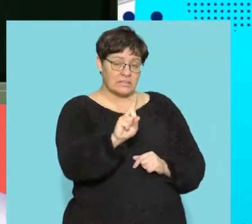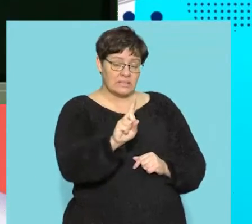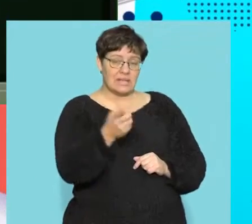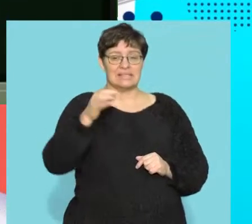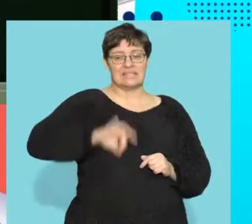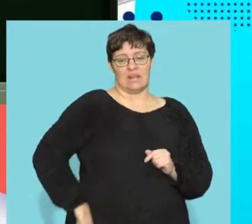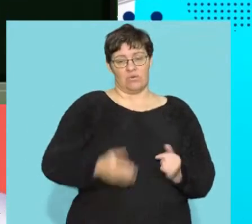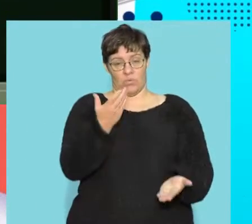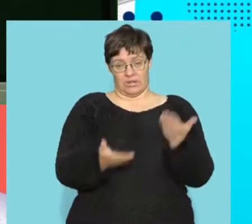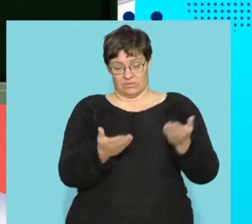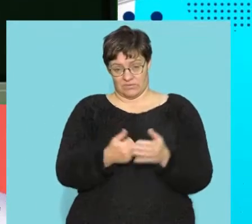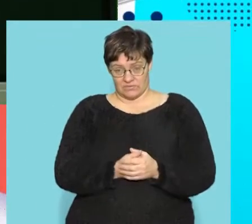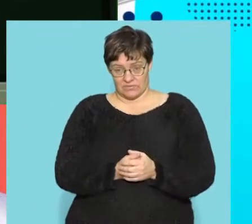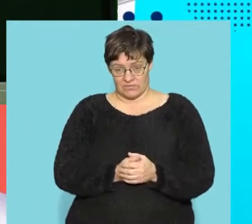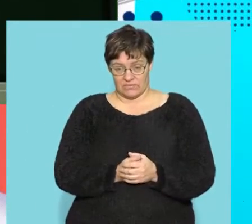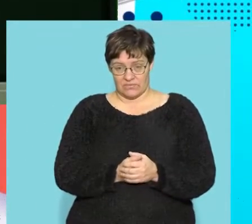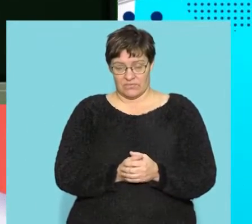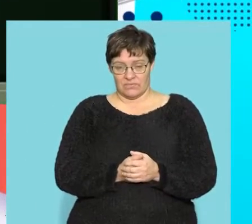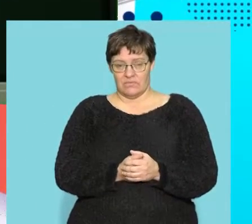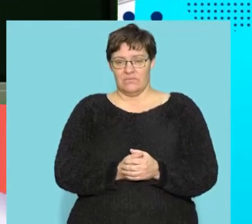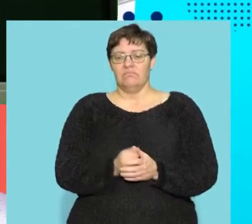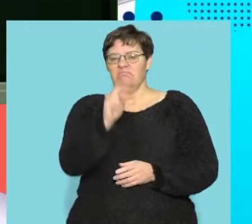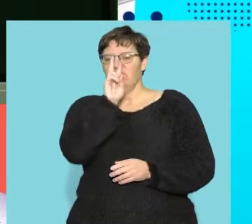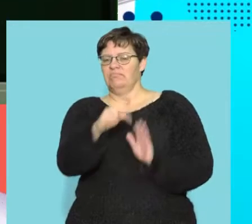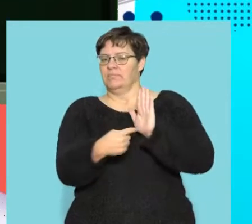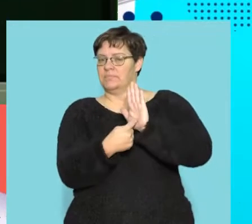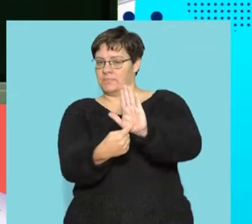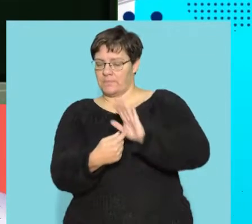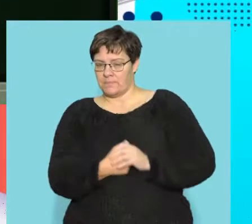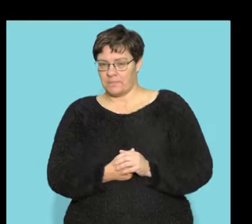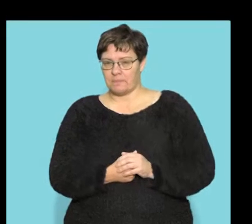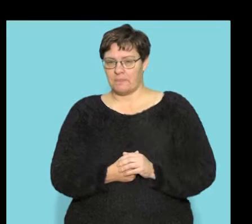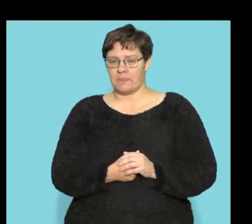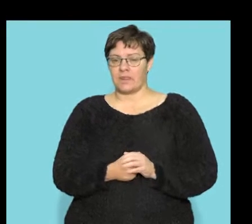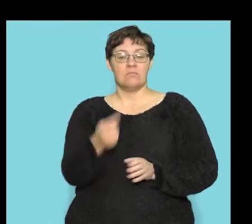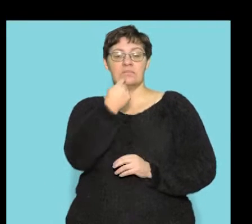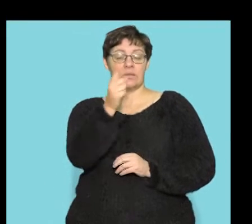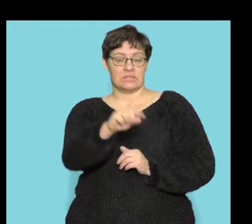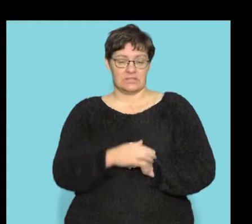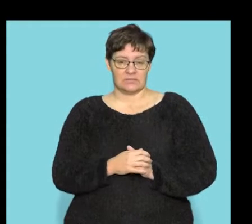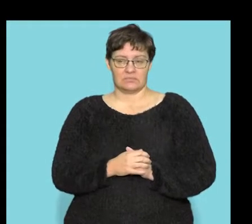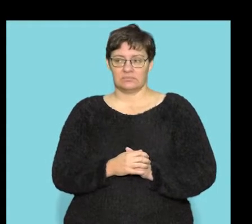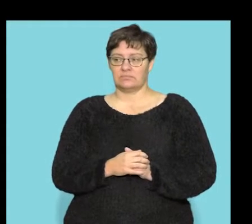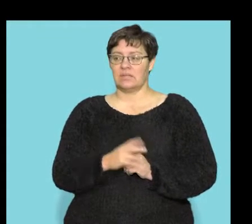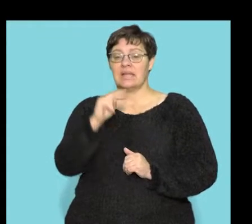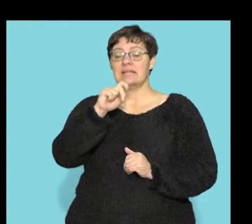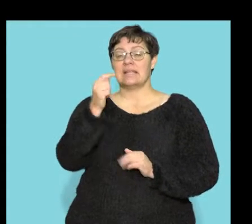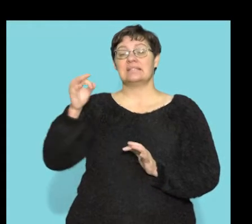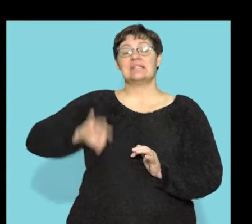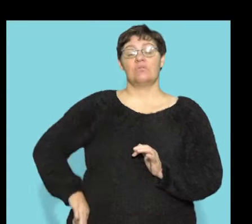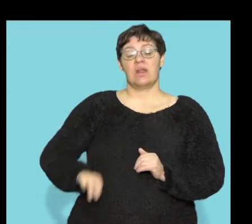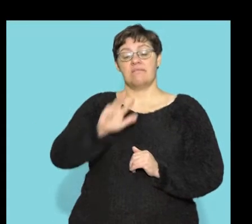of salaries and wages. Okay, let's look at the example. It says here, your net salary